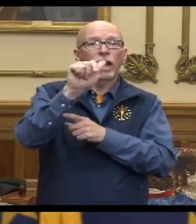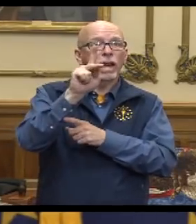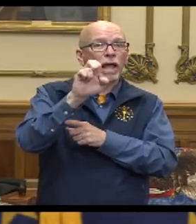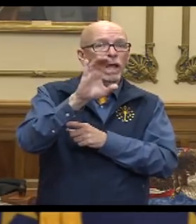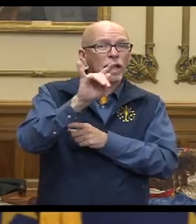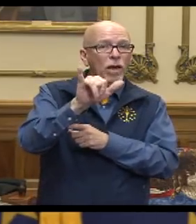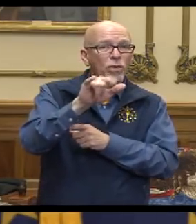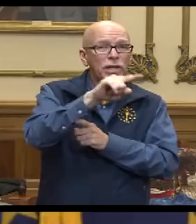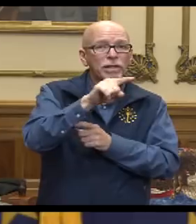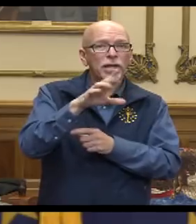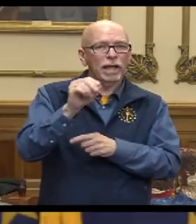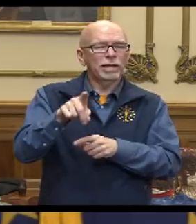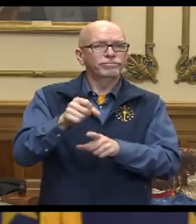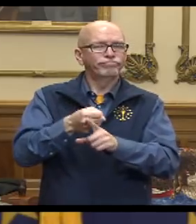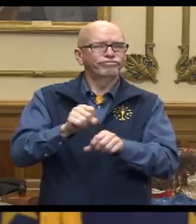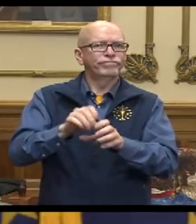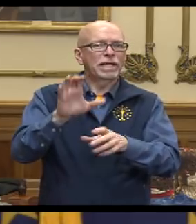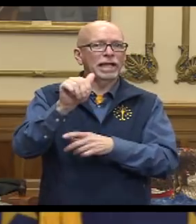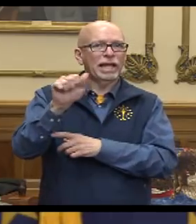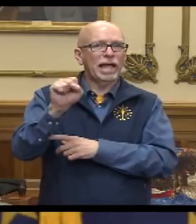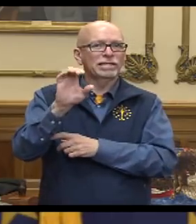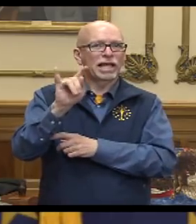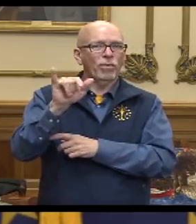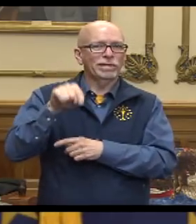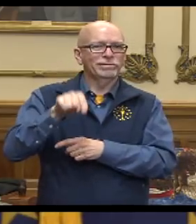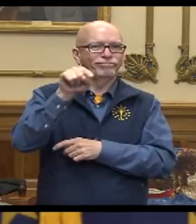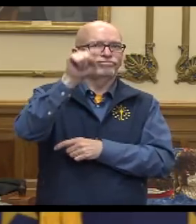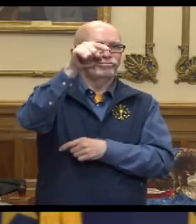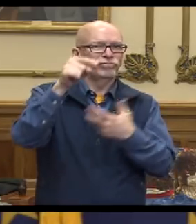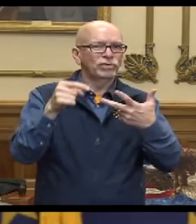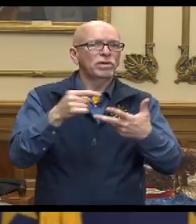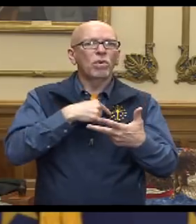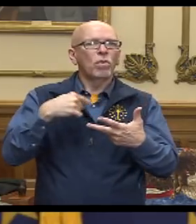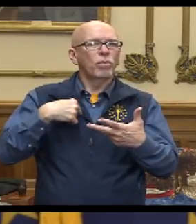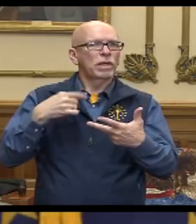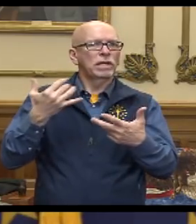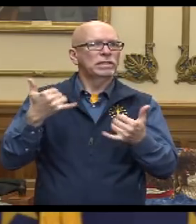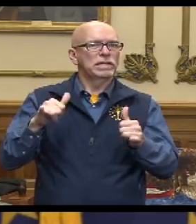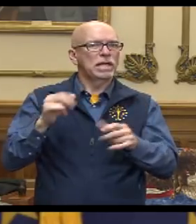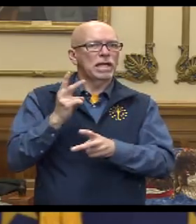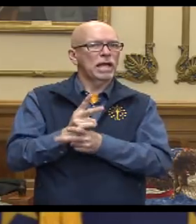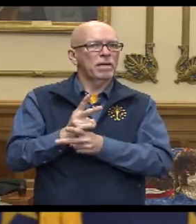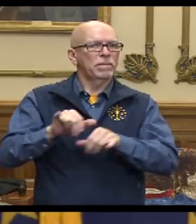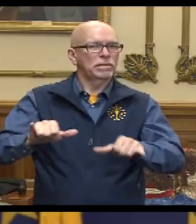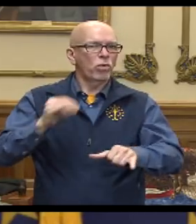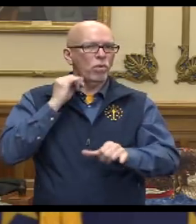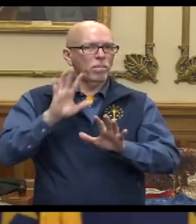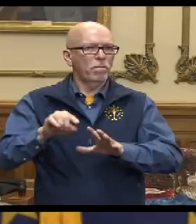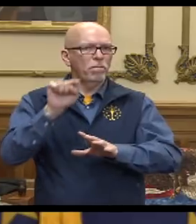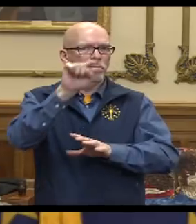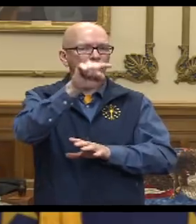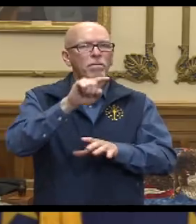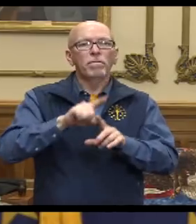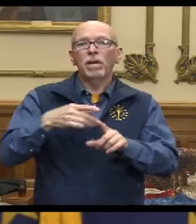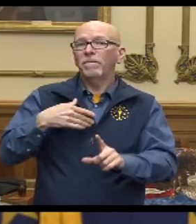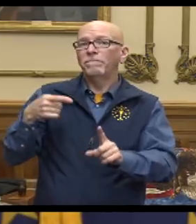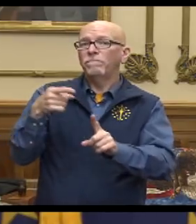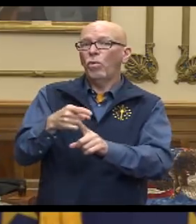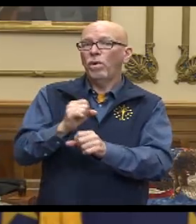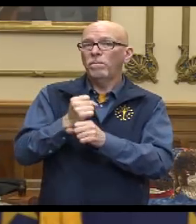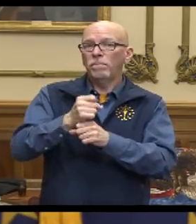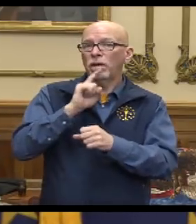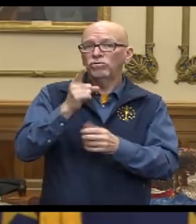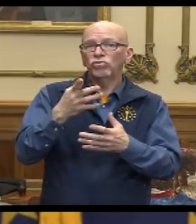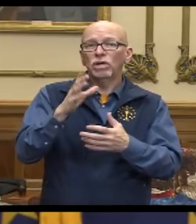County, and where we had an outbreak in Cass, where we've not lifted. But the whole point was to make sure the